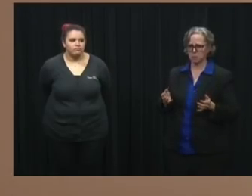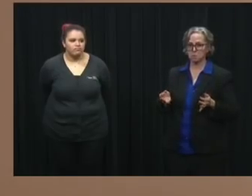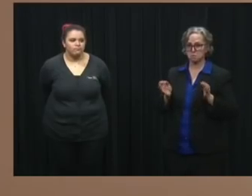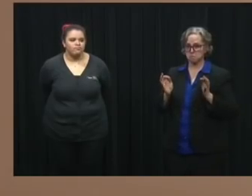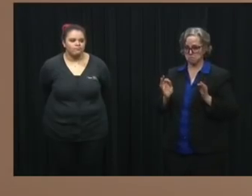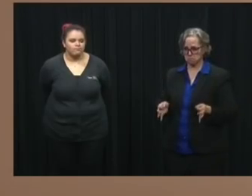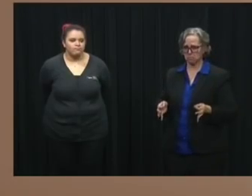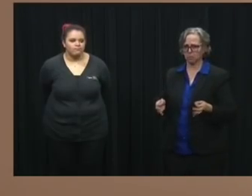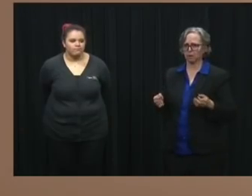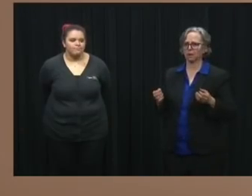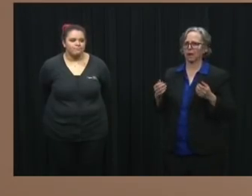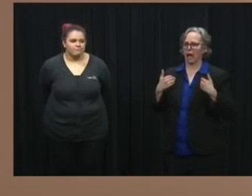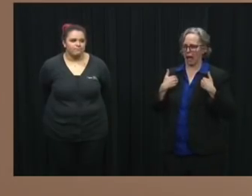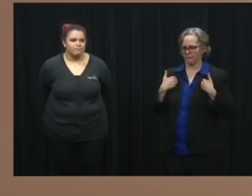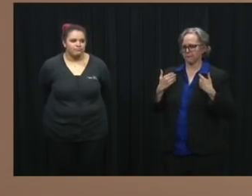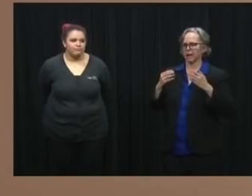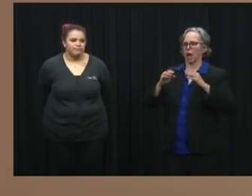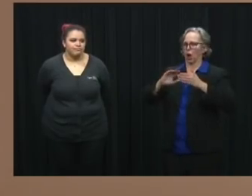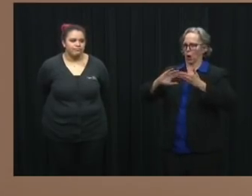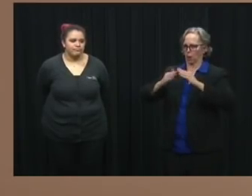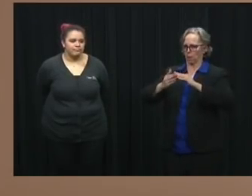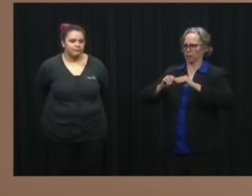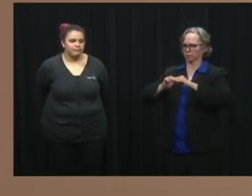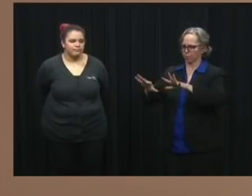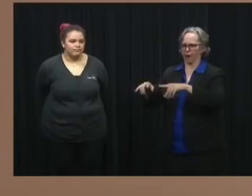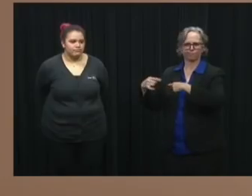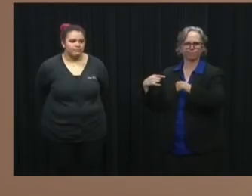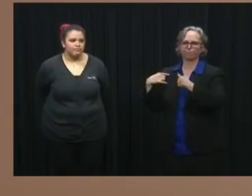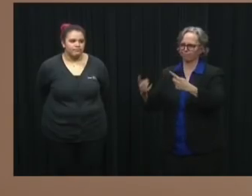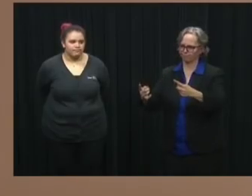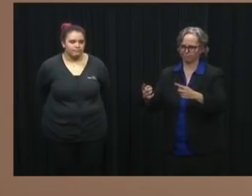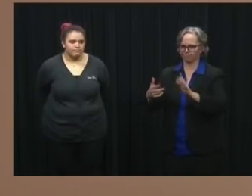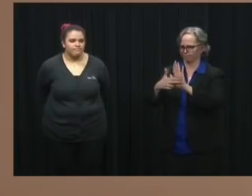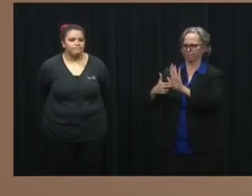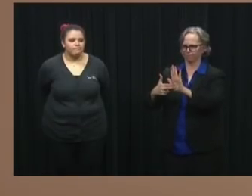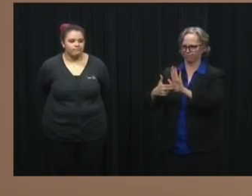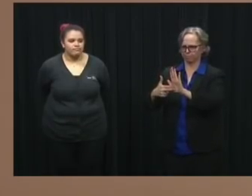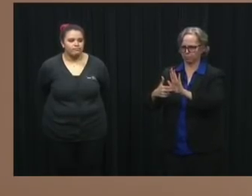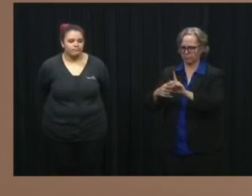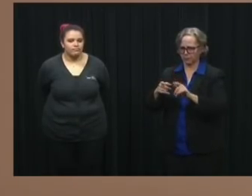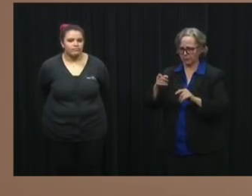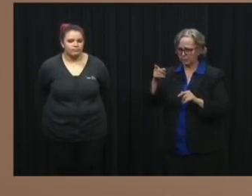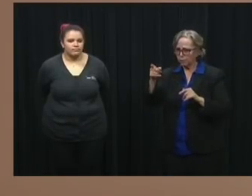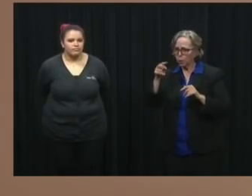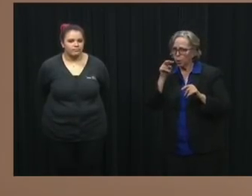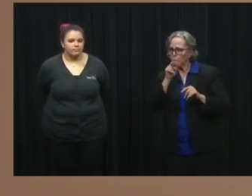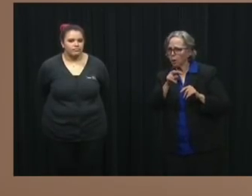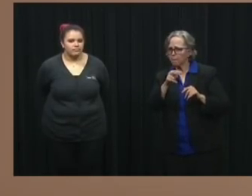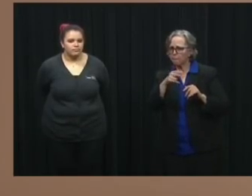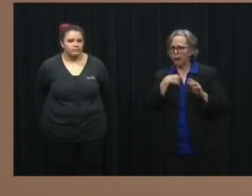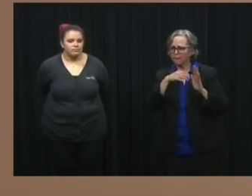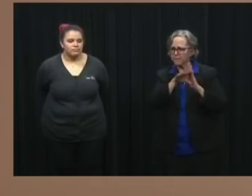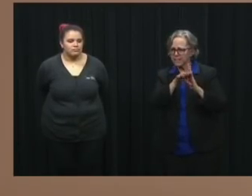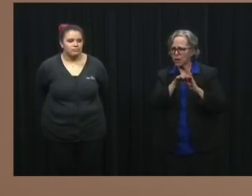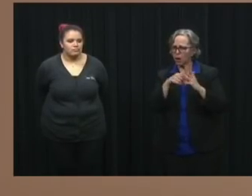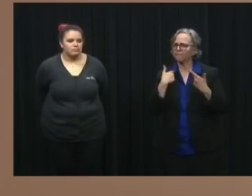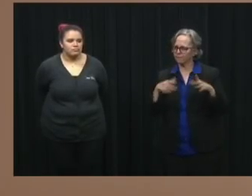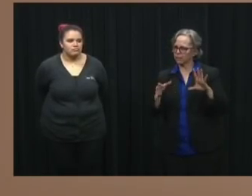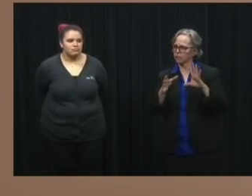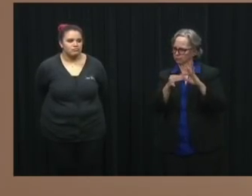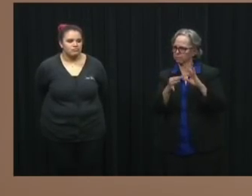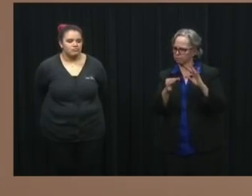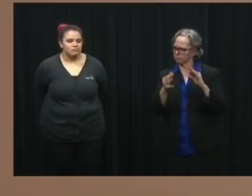while. And I think if you go back to my tape on the timeline and everything, it sort of talks about that, and then our data is really showing the